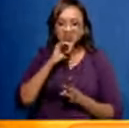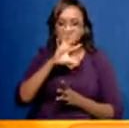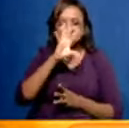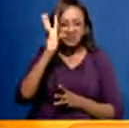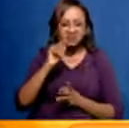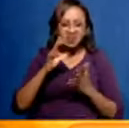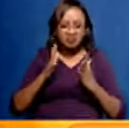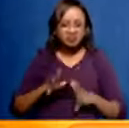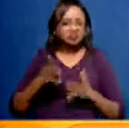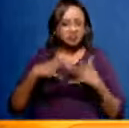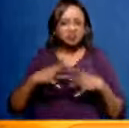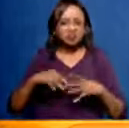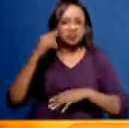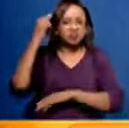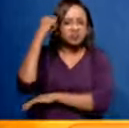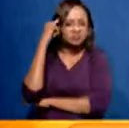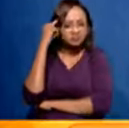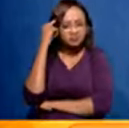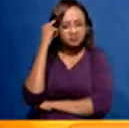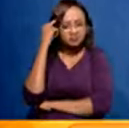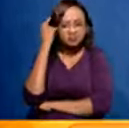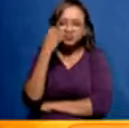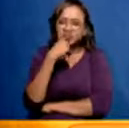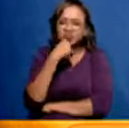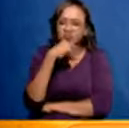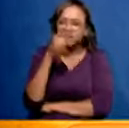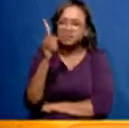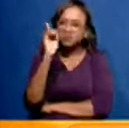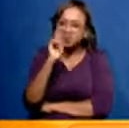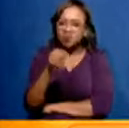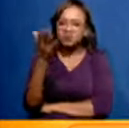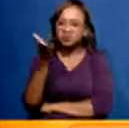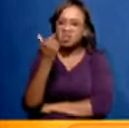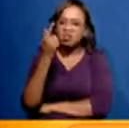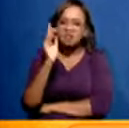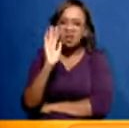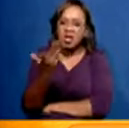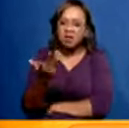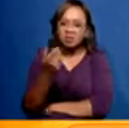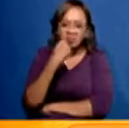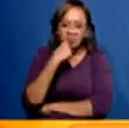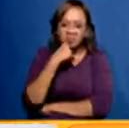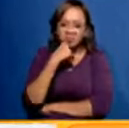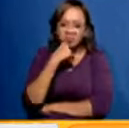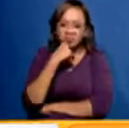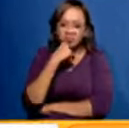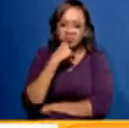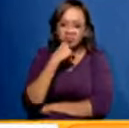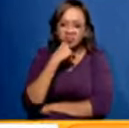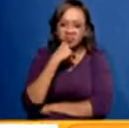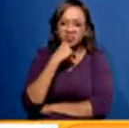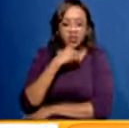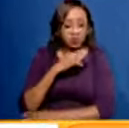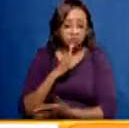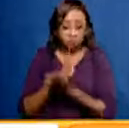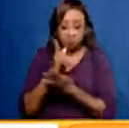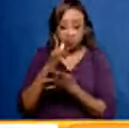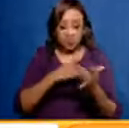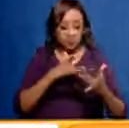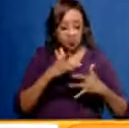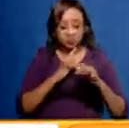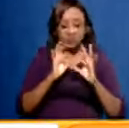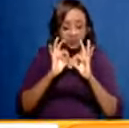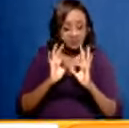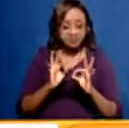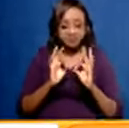fella gonna bring to us which we could not bring ourselves? And that, quite frankly, Jeff, it's a fair point. And the